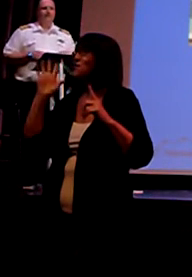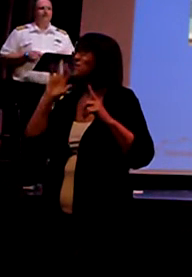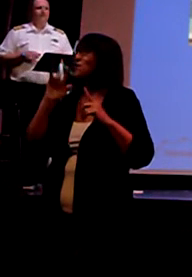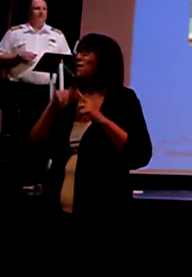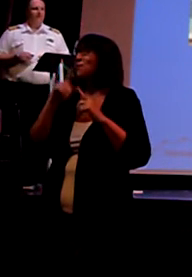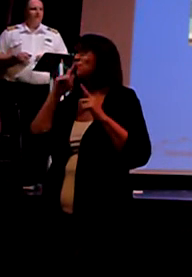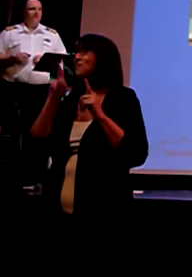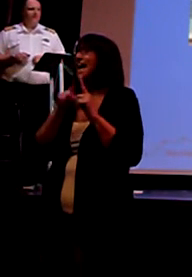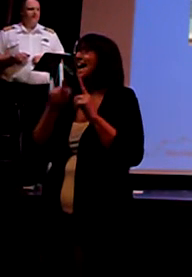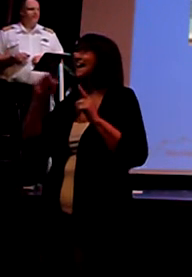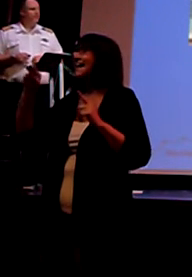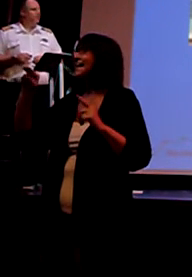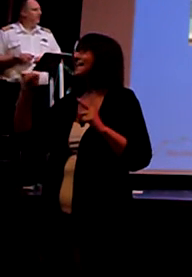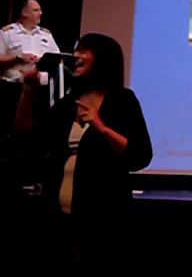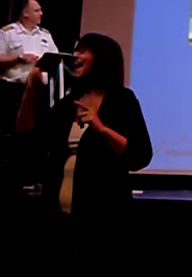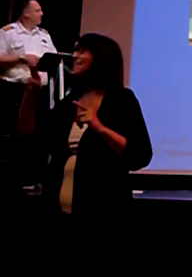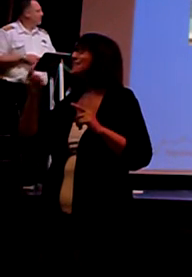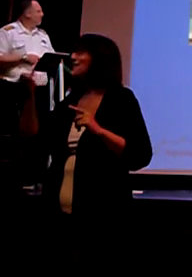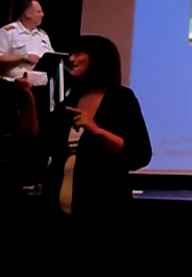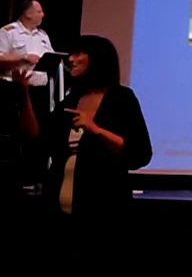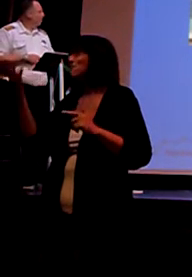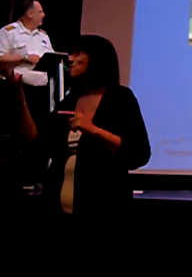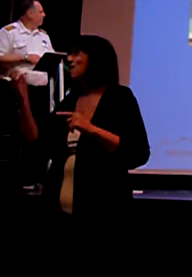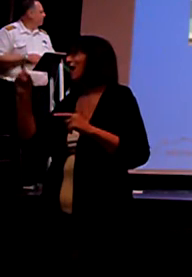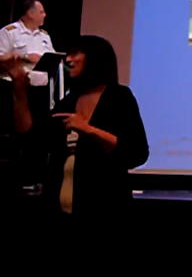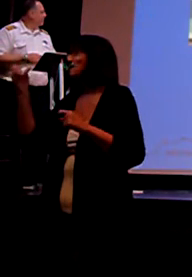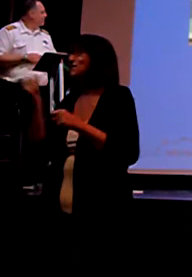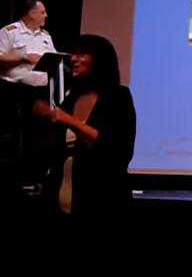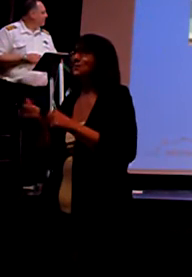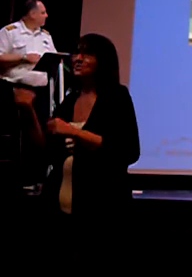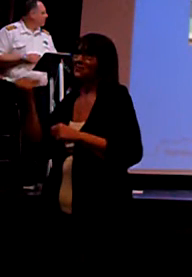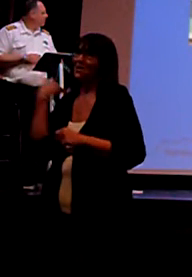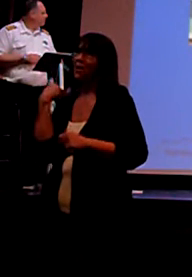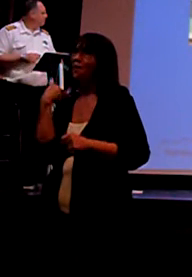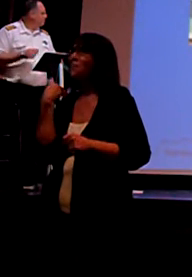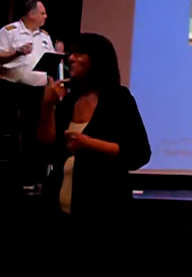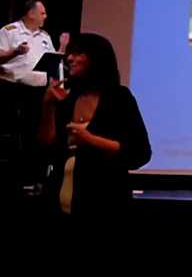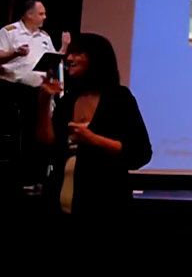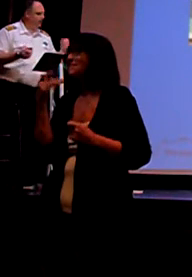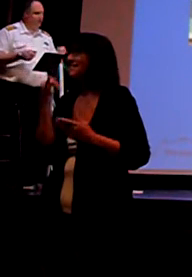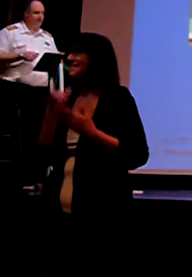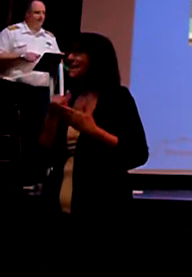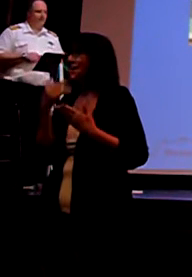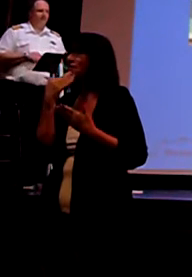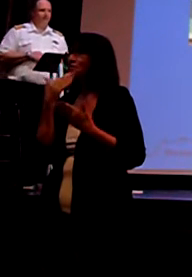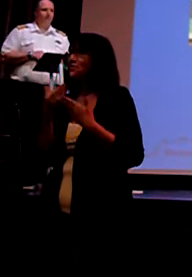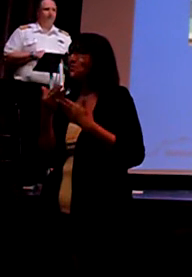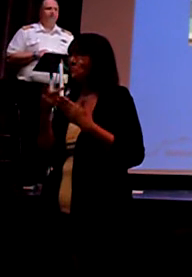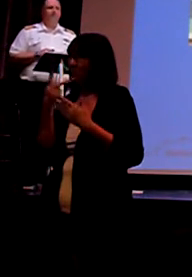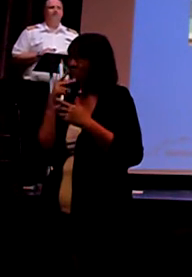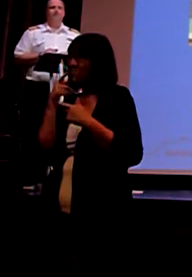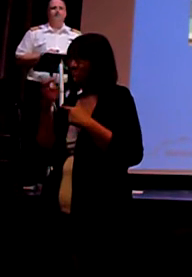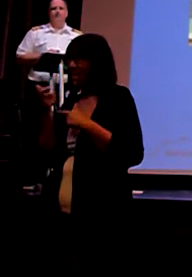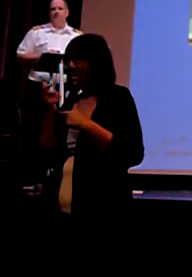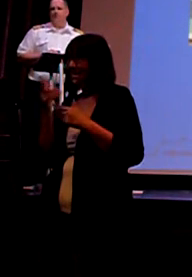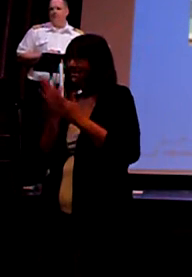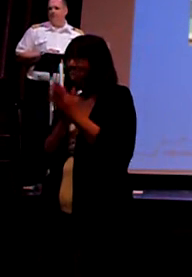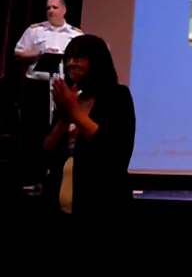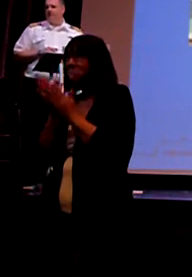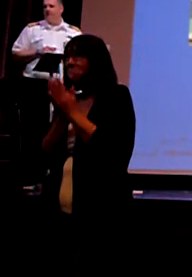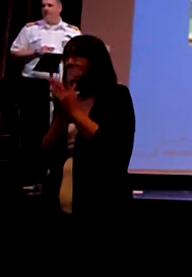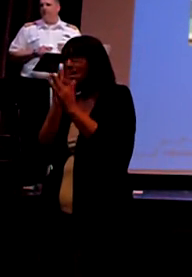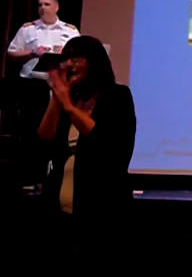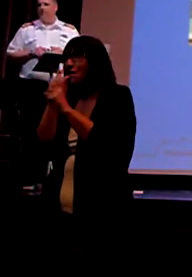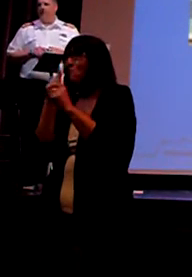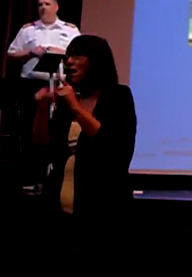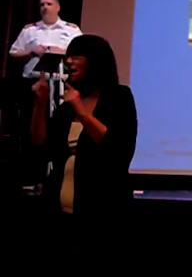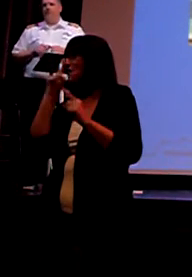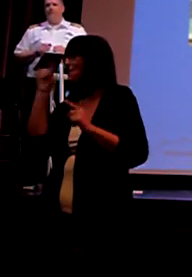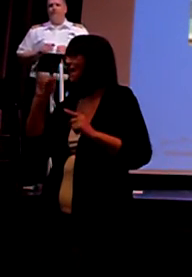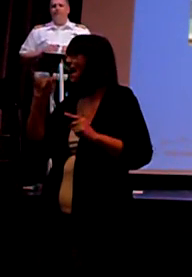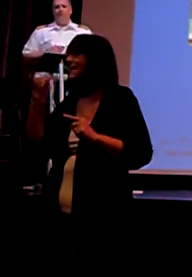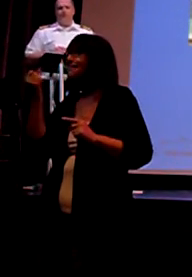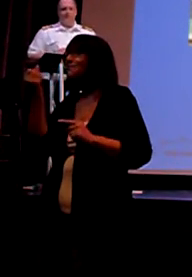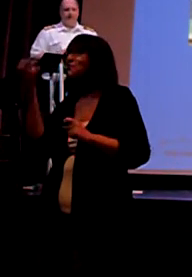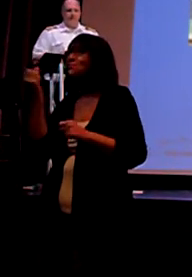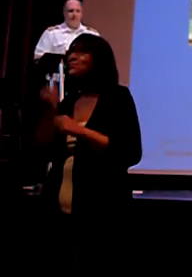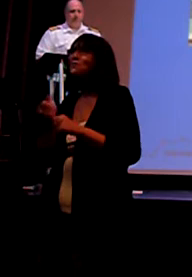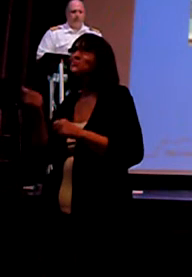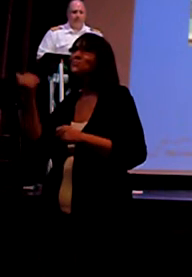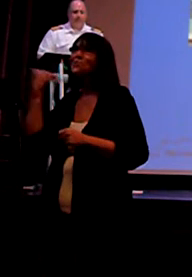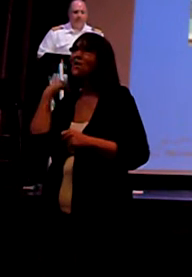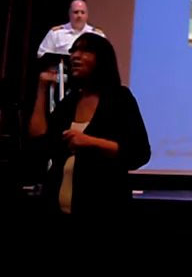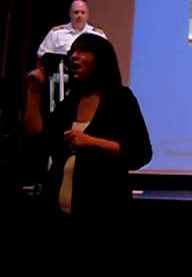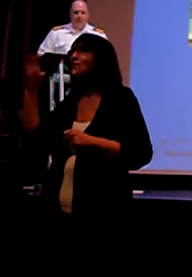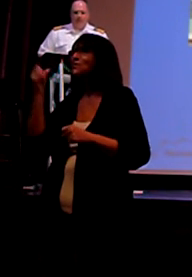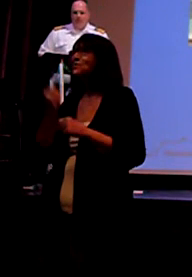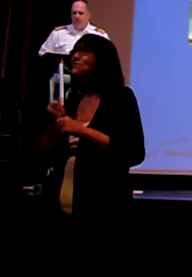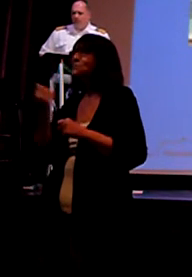Nassau a few hundred years ago, maybe not be the same, but it's a good series if you want interested to see about what Nassau looked like a few hundred years ago.